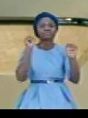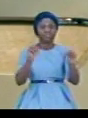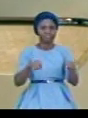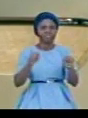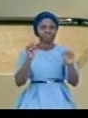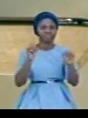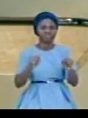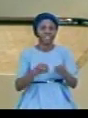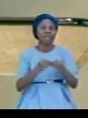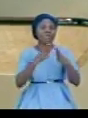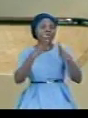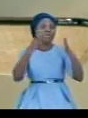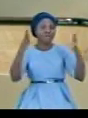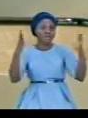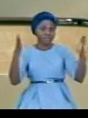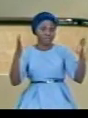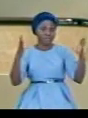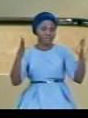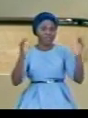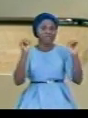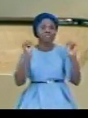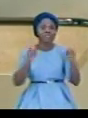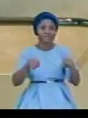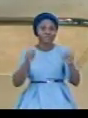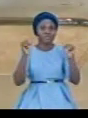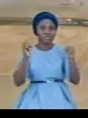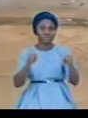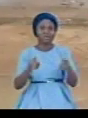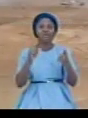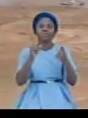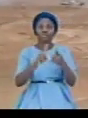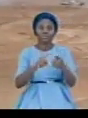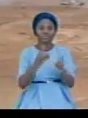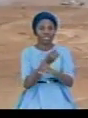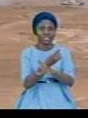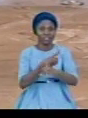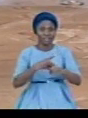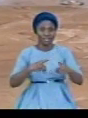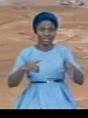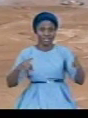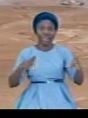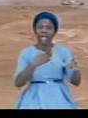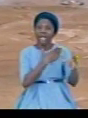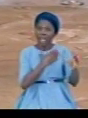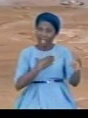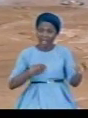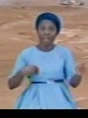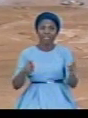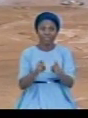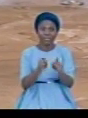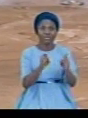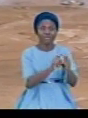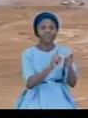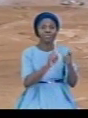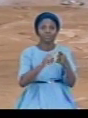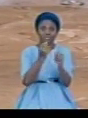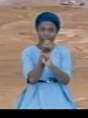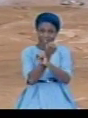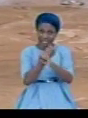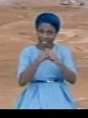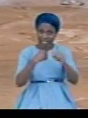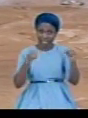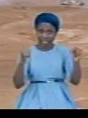able, abundantly able, to deliver and to